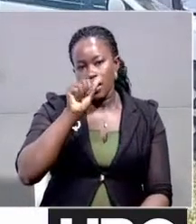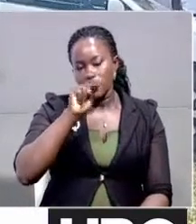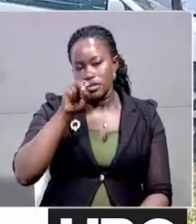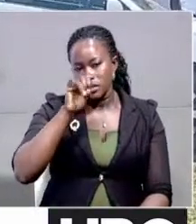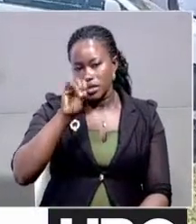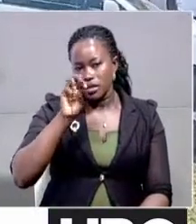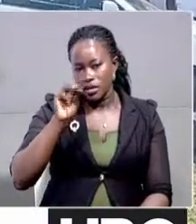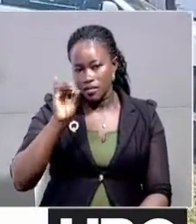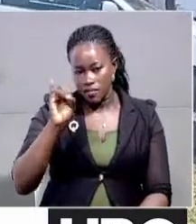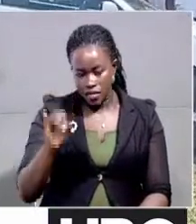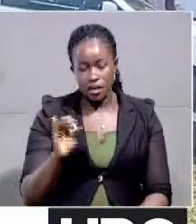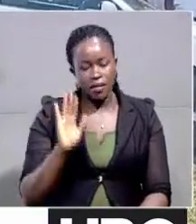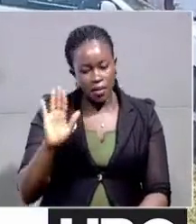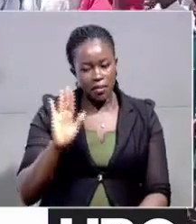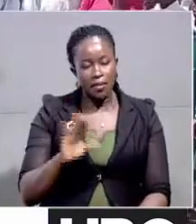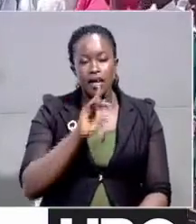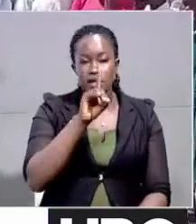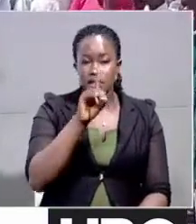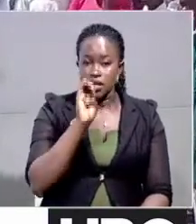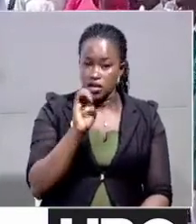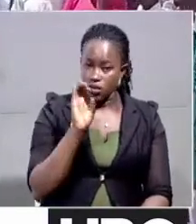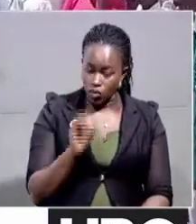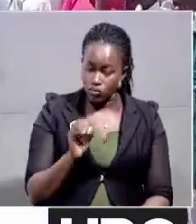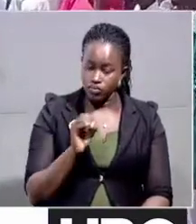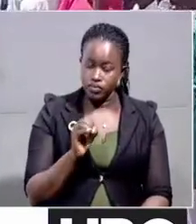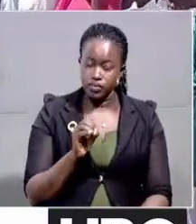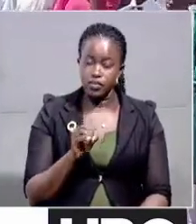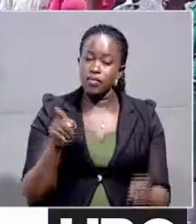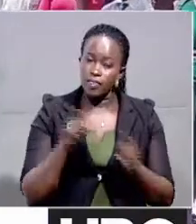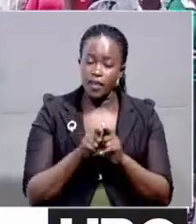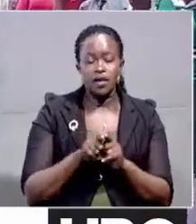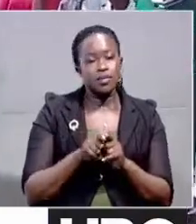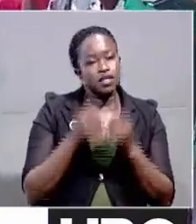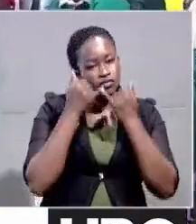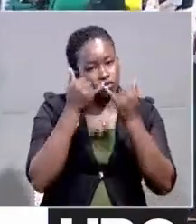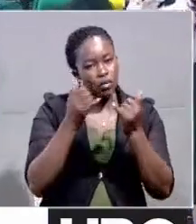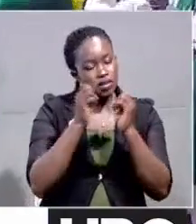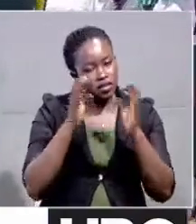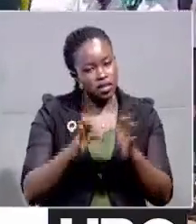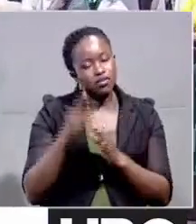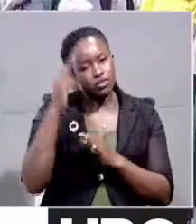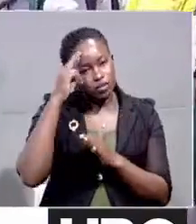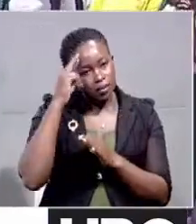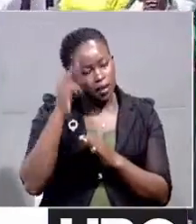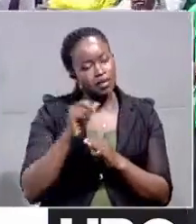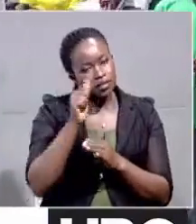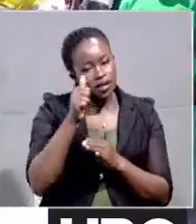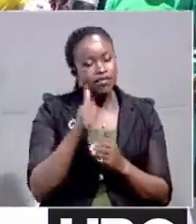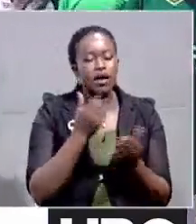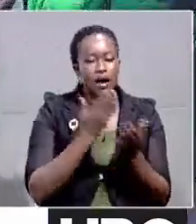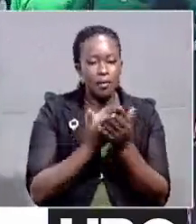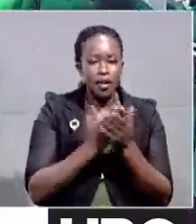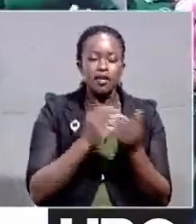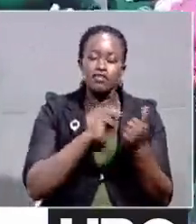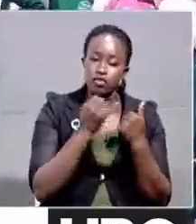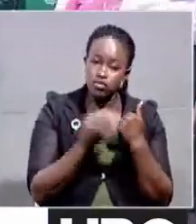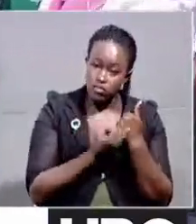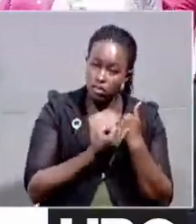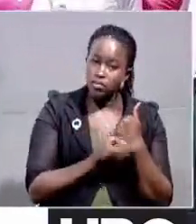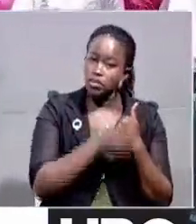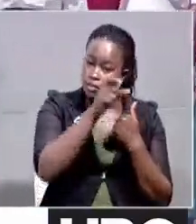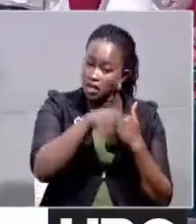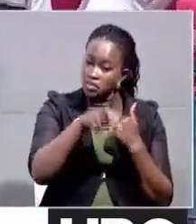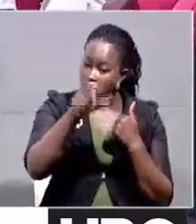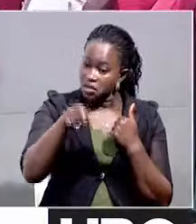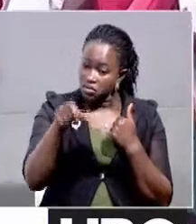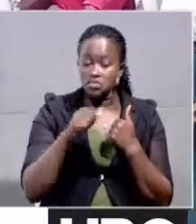Officer, Mr. Ziwa Patrick, has reminded teachers that they applied for these jobs individually